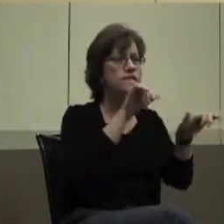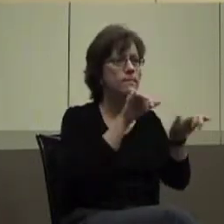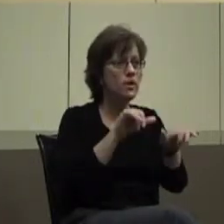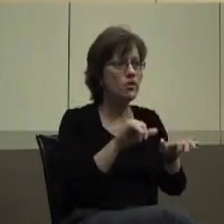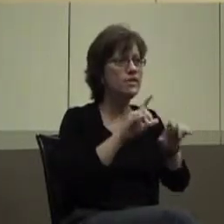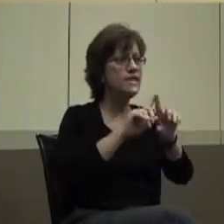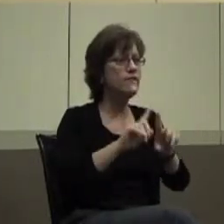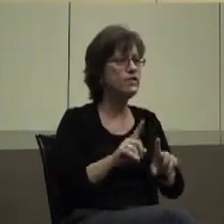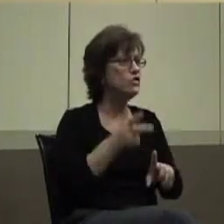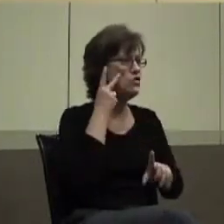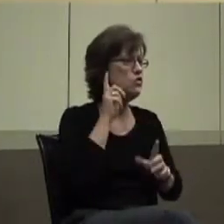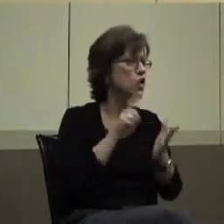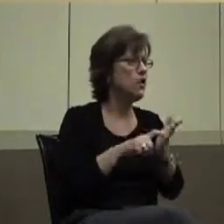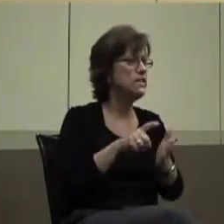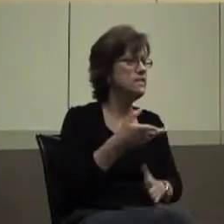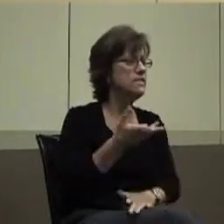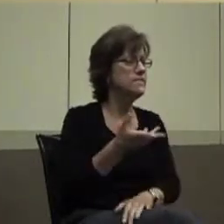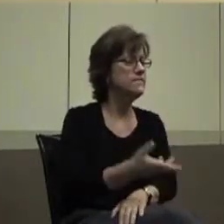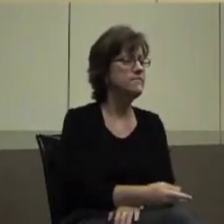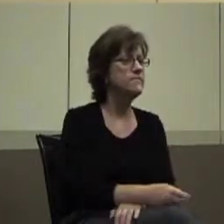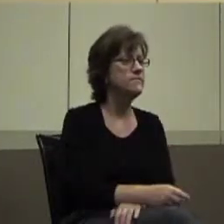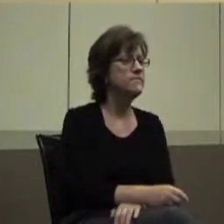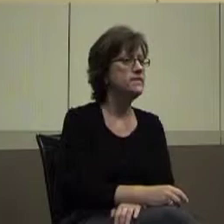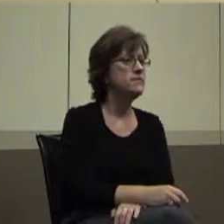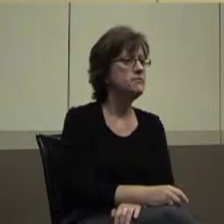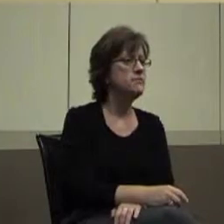and differences did you see?